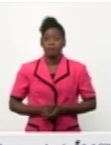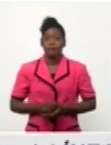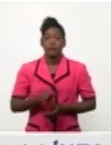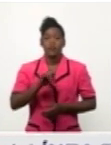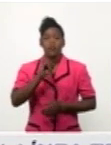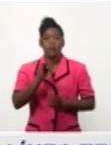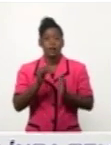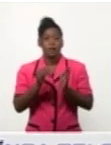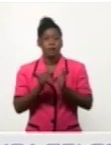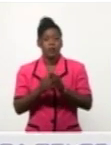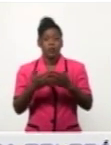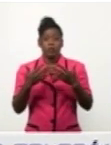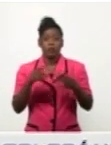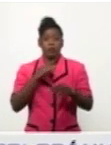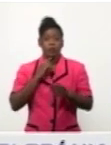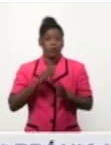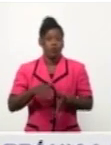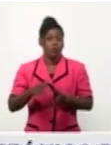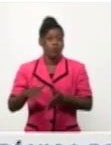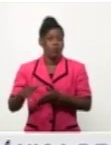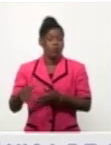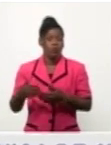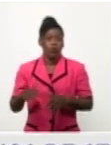229,736 confirmed cases and